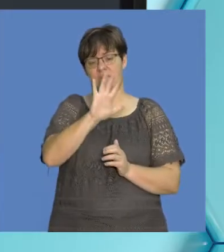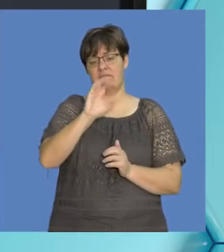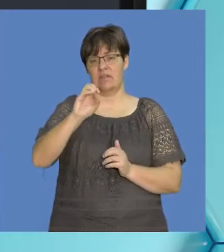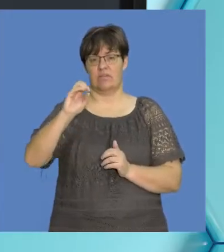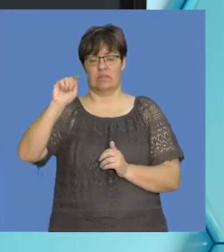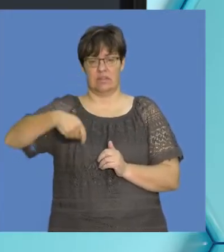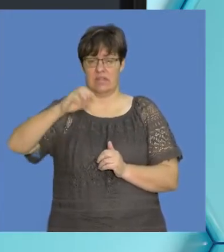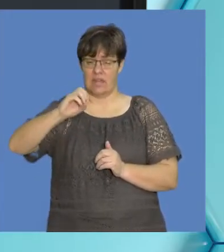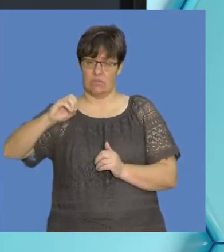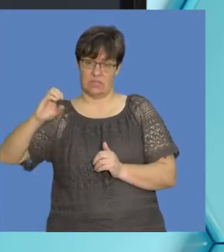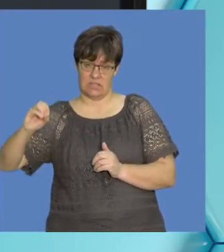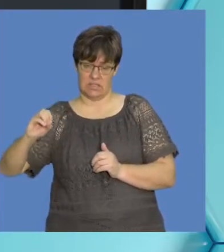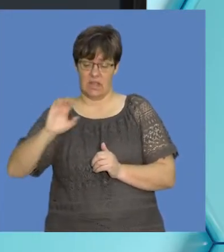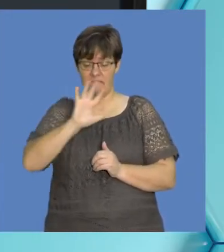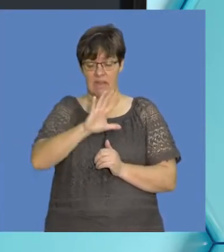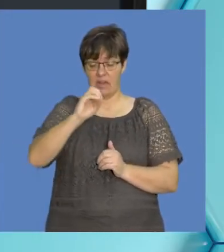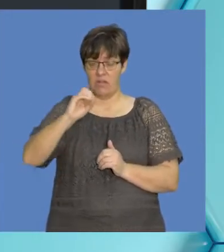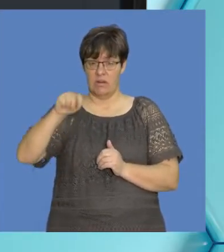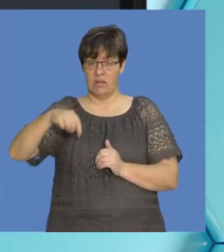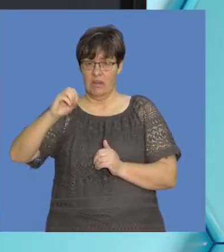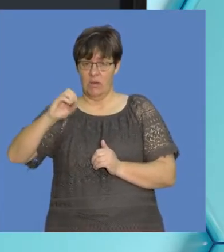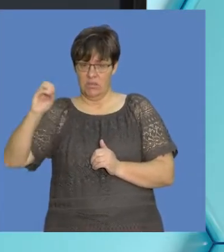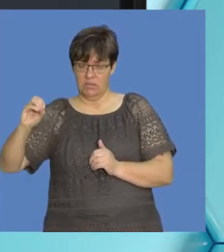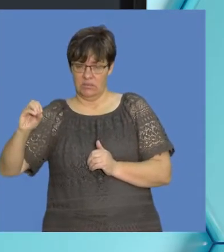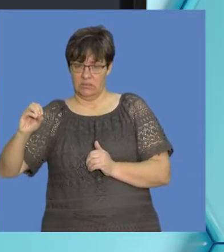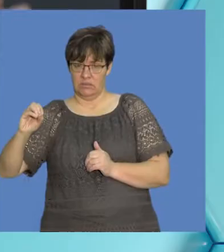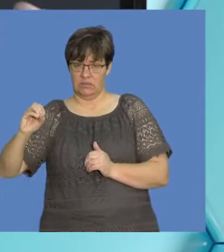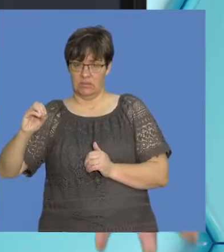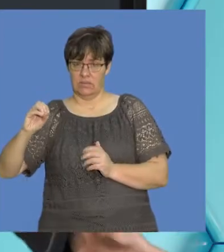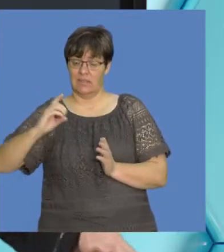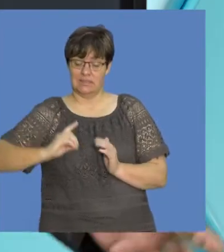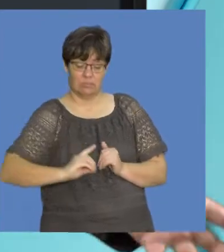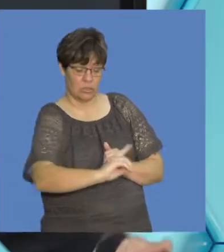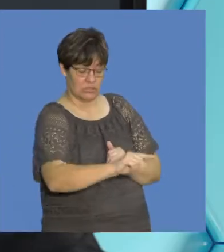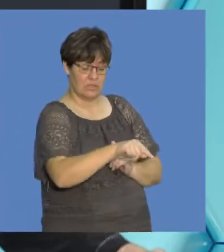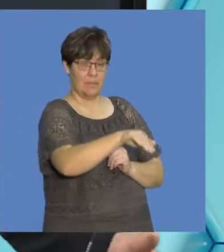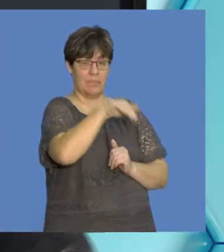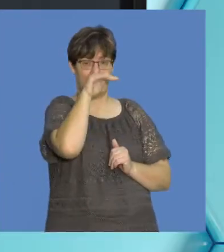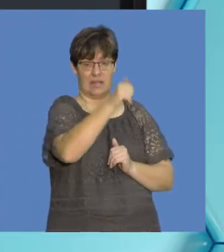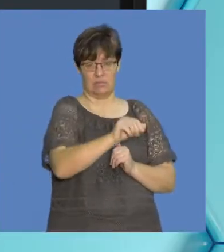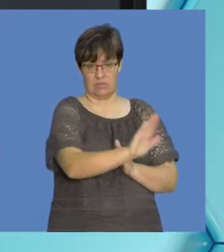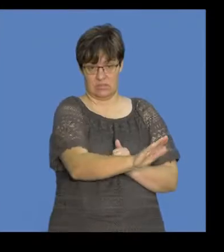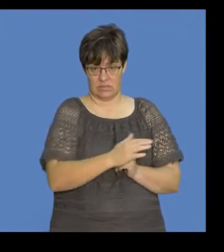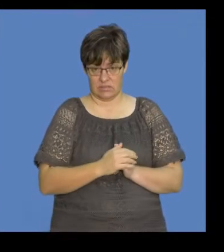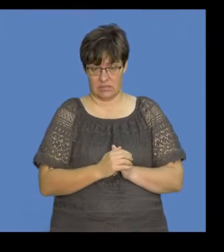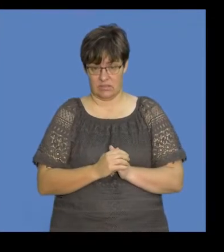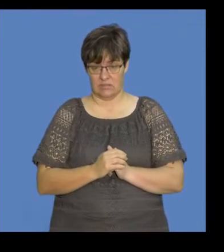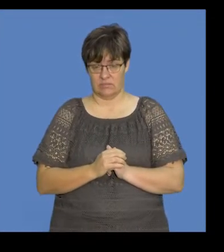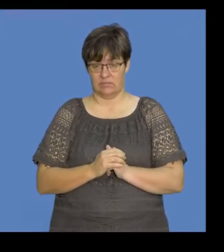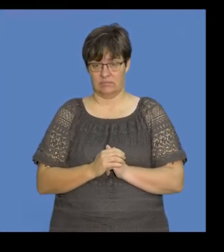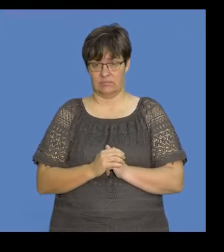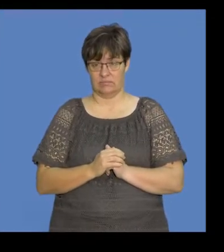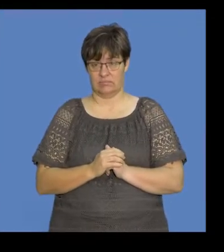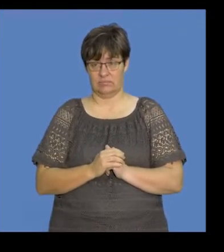500,000 Rand, the entire 500,000 Rand gets deposited into the bank account. Okay.